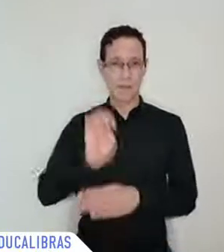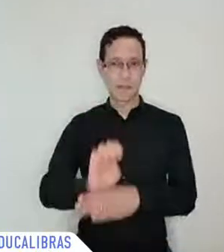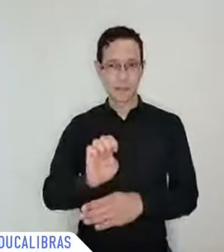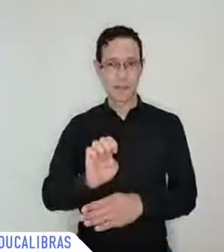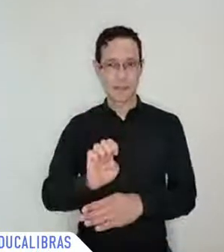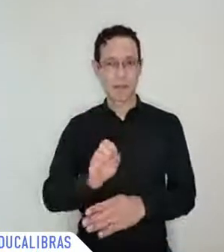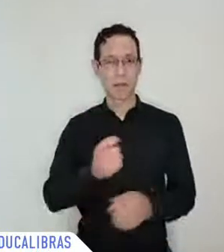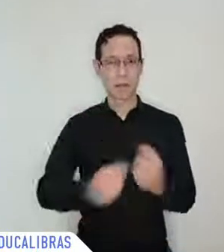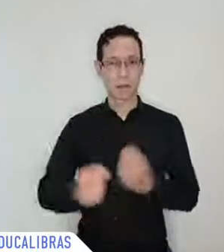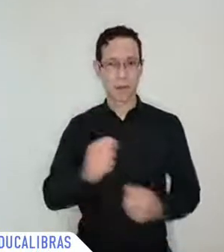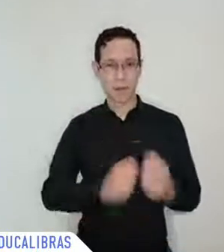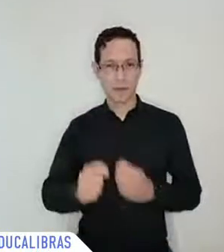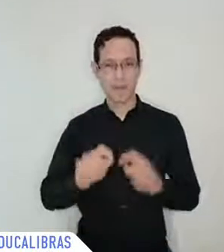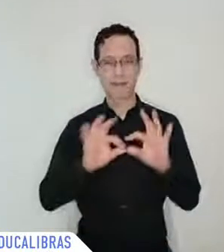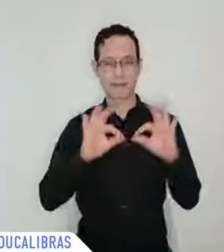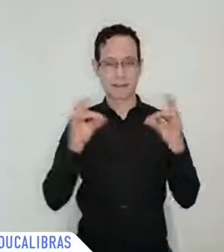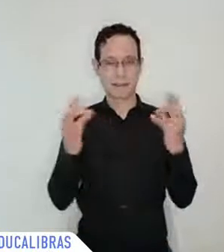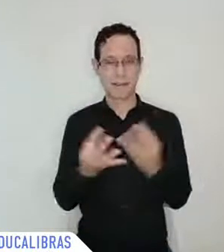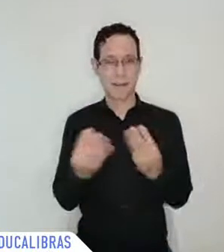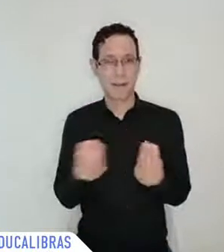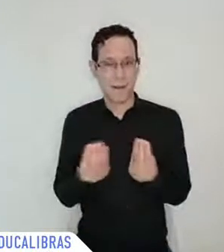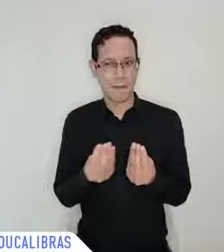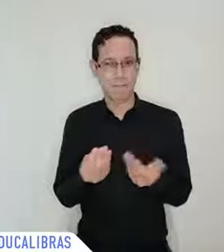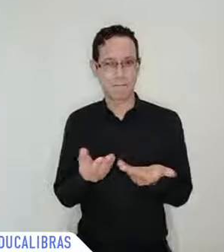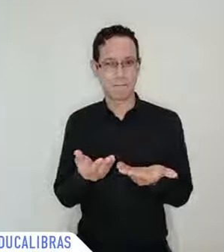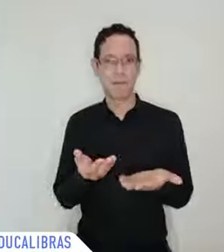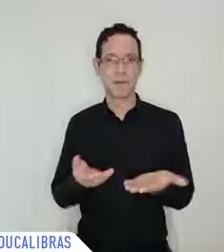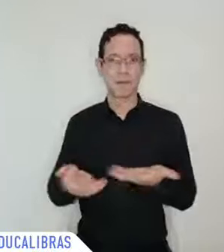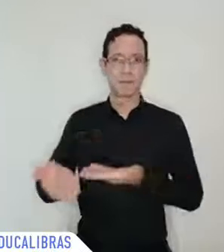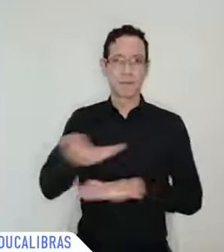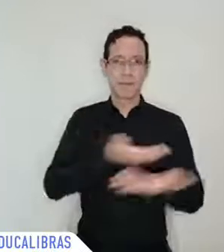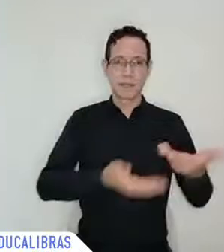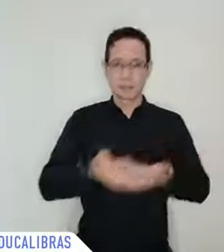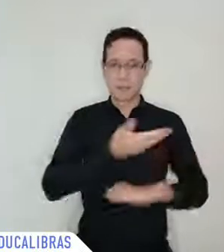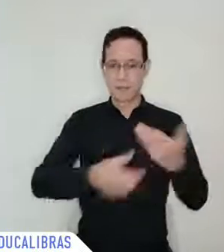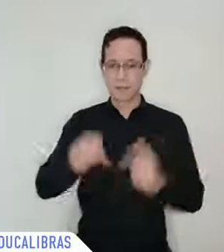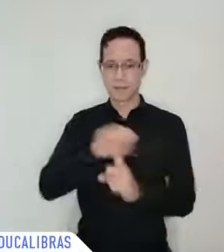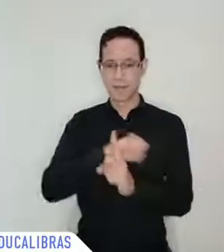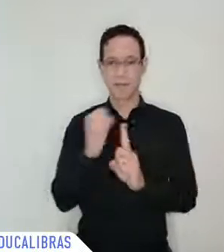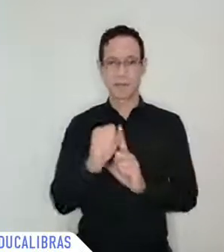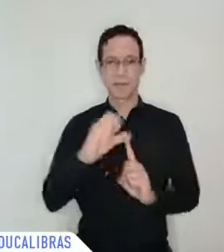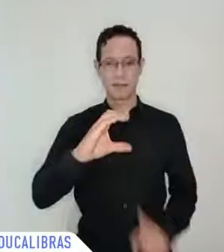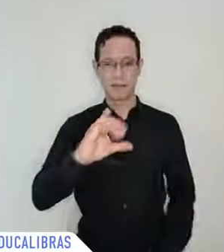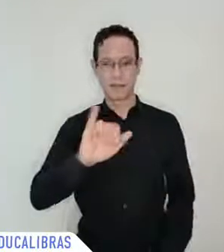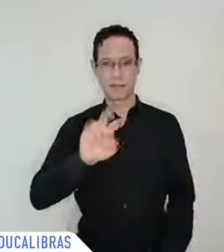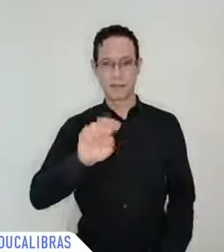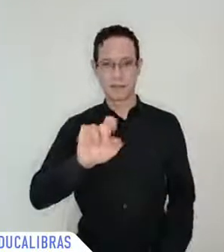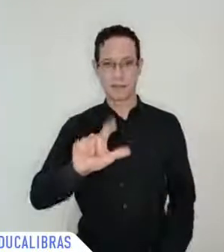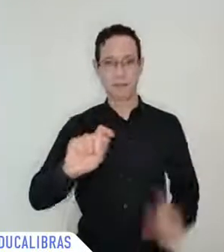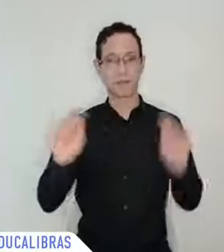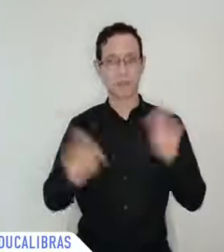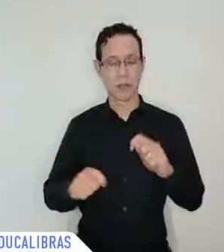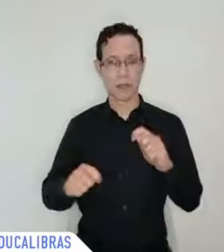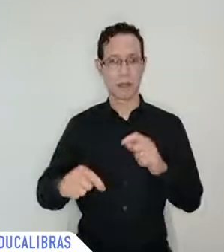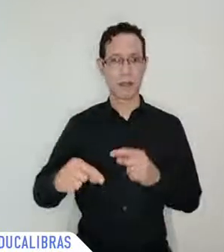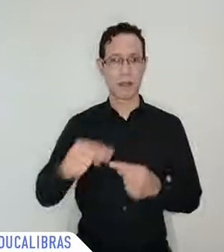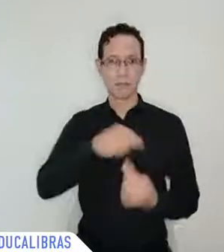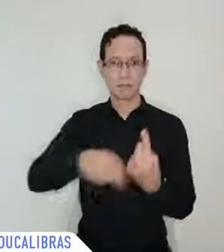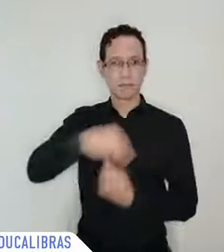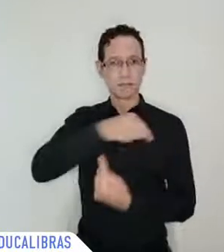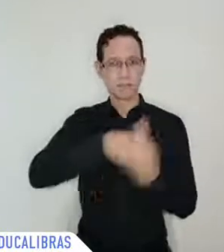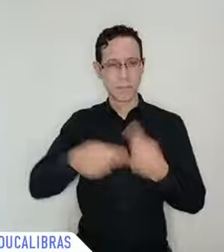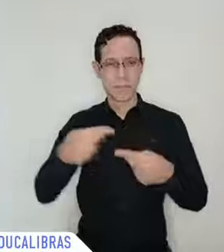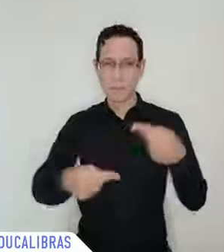this layer that is between the family and the state. This is where the civil society can